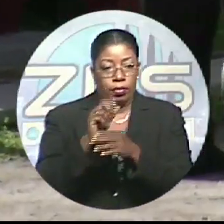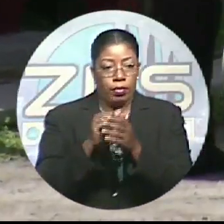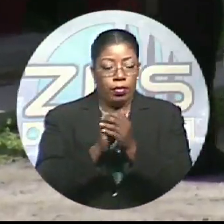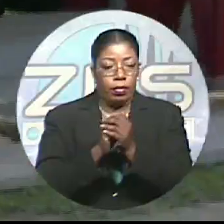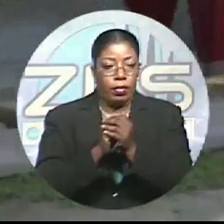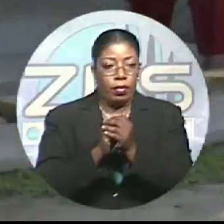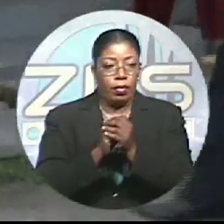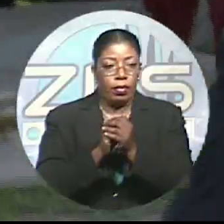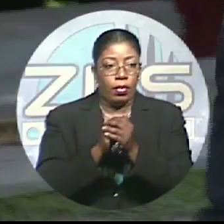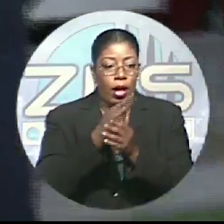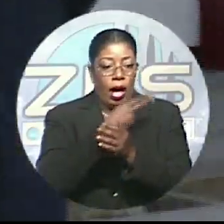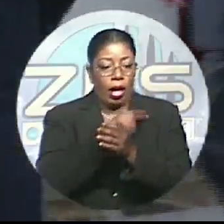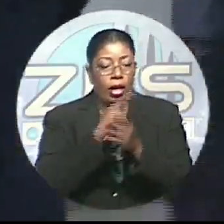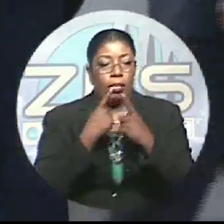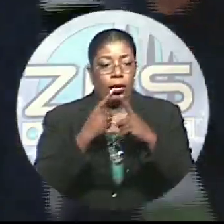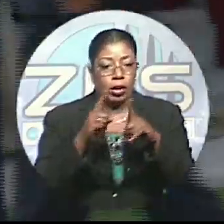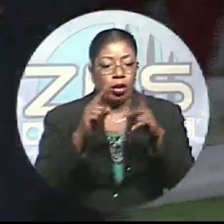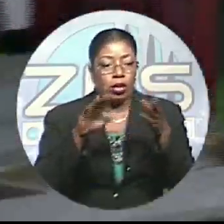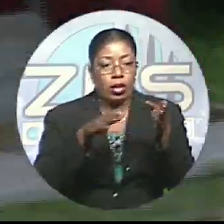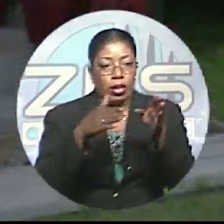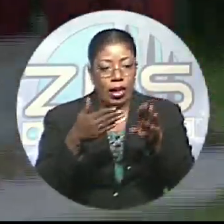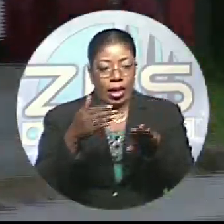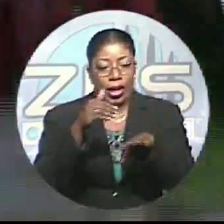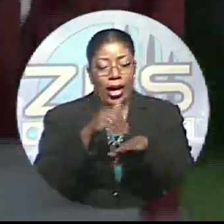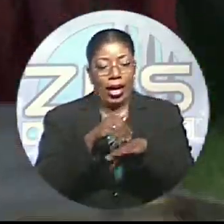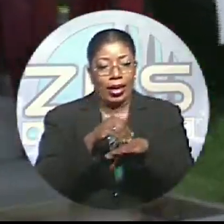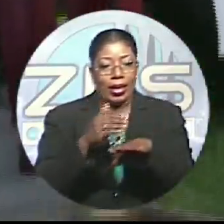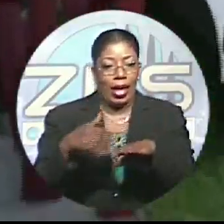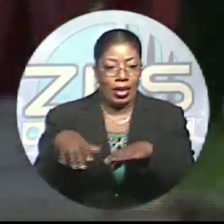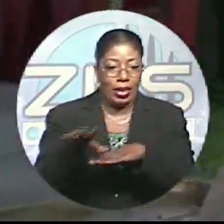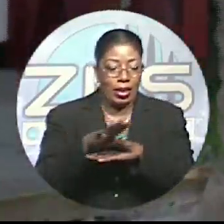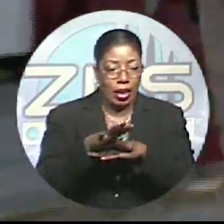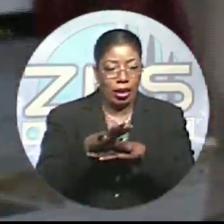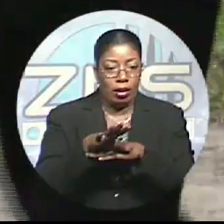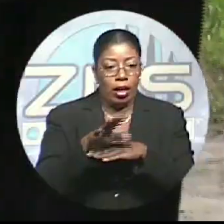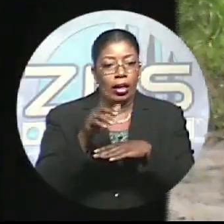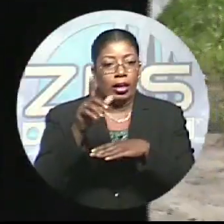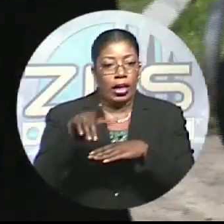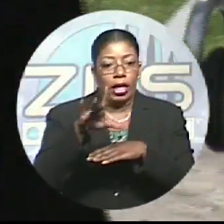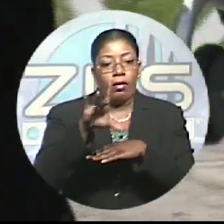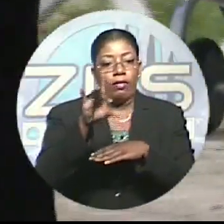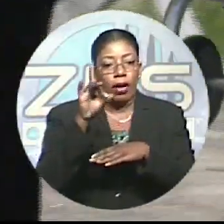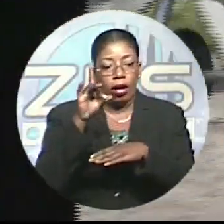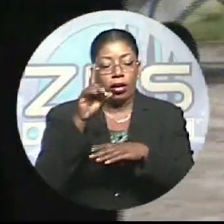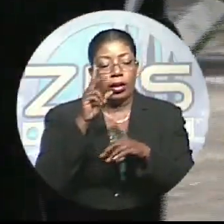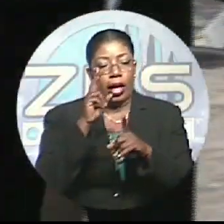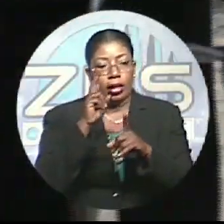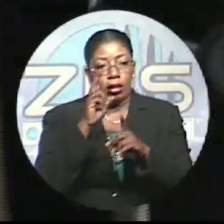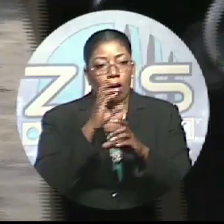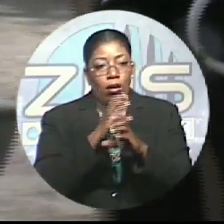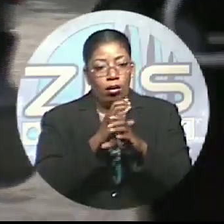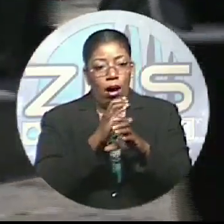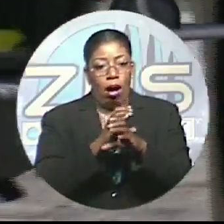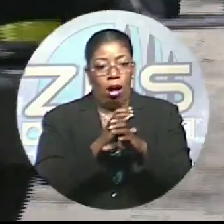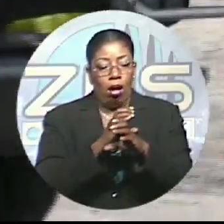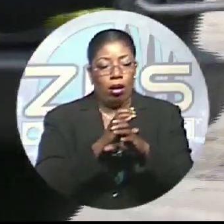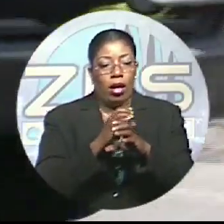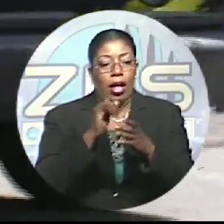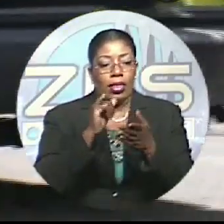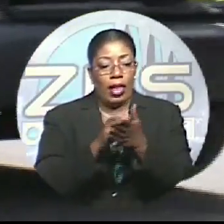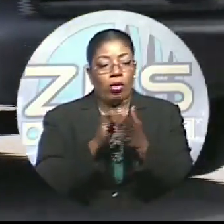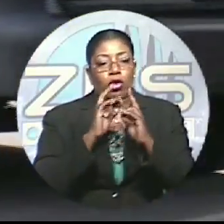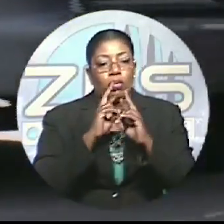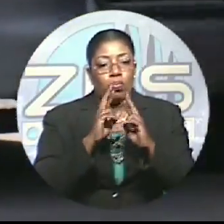283966. Hyler was pronounced dead at the scene. Police say they later recovered the abandoned vehicle, which was recently reported